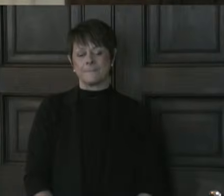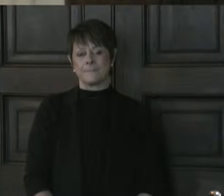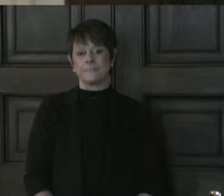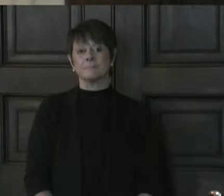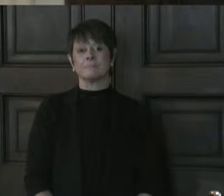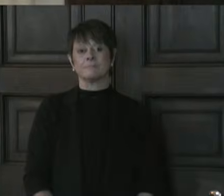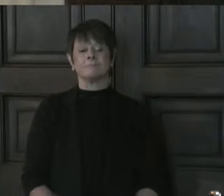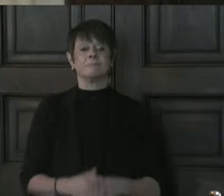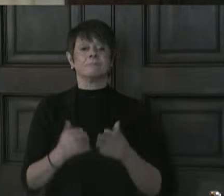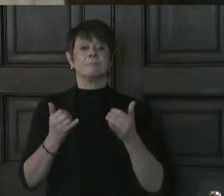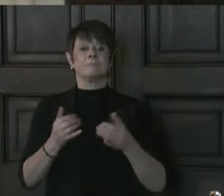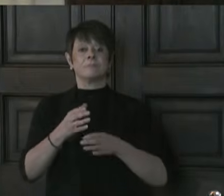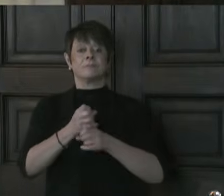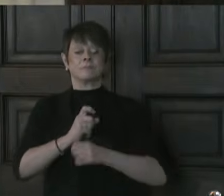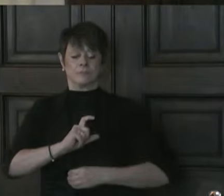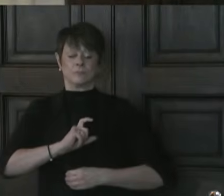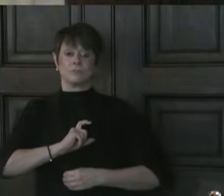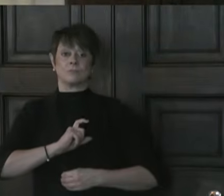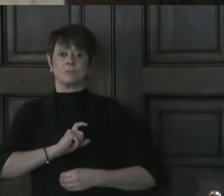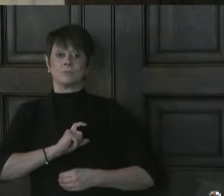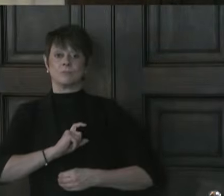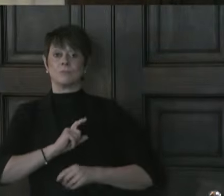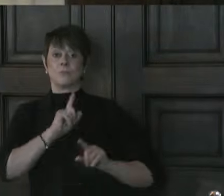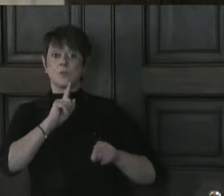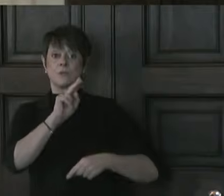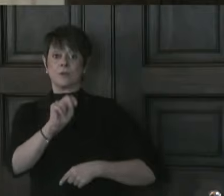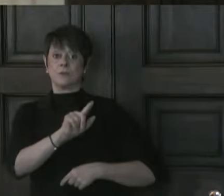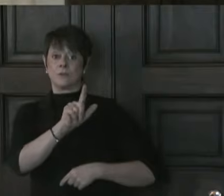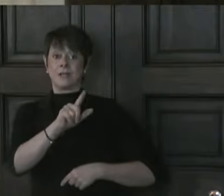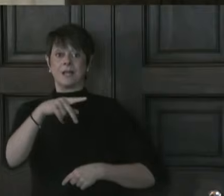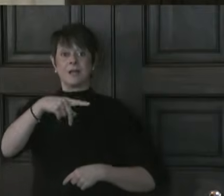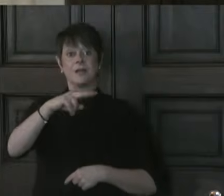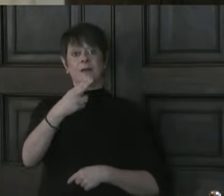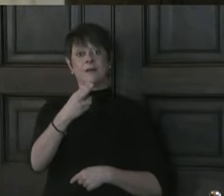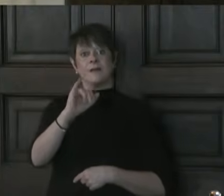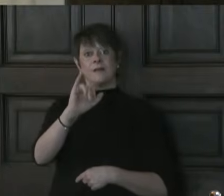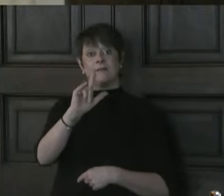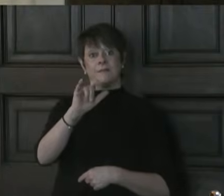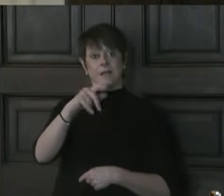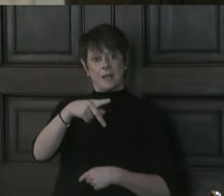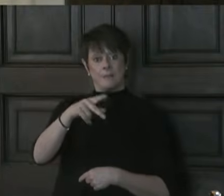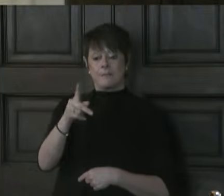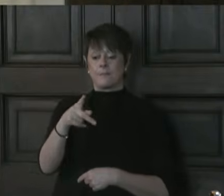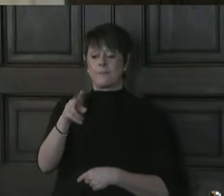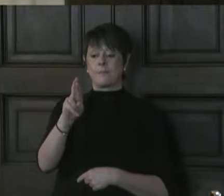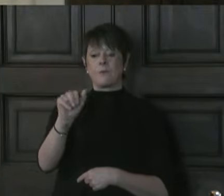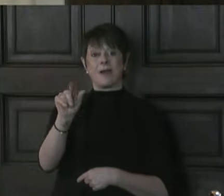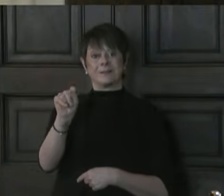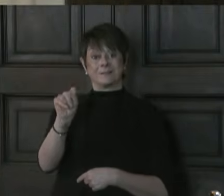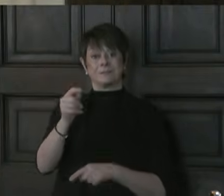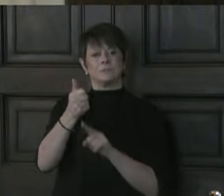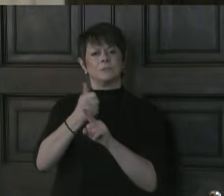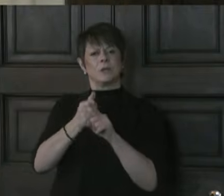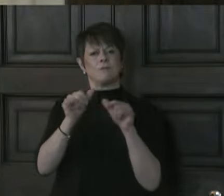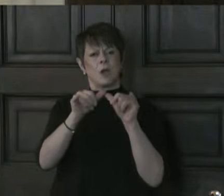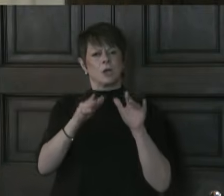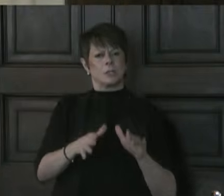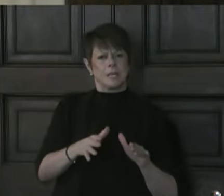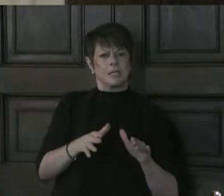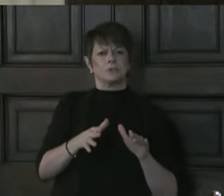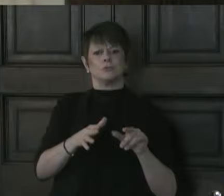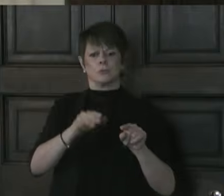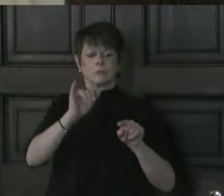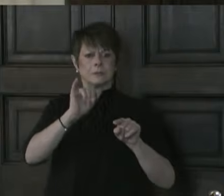To receive the Order of Newfoundland and Labrador, Philip Pratt. Philip Pratt's architectural legacy